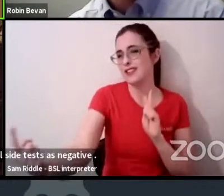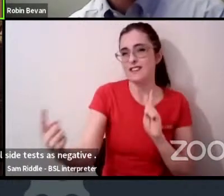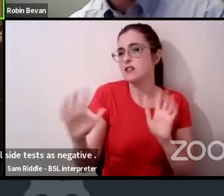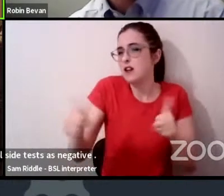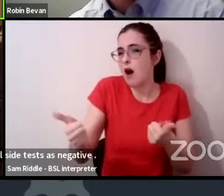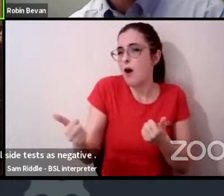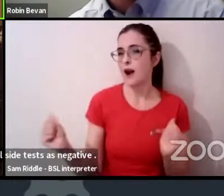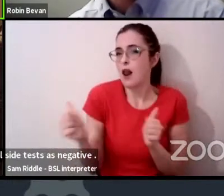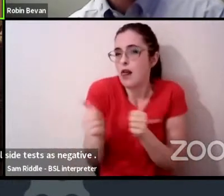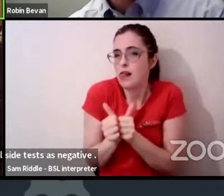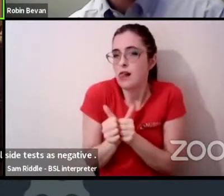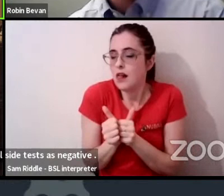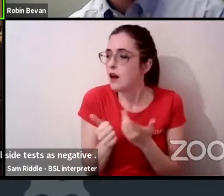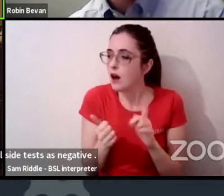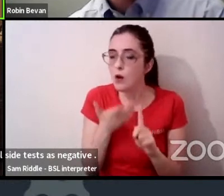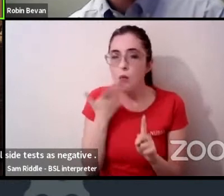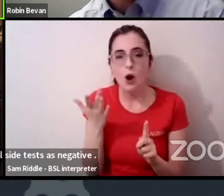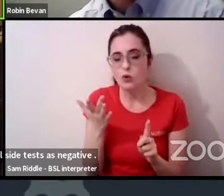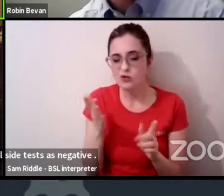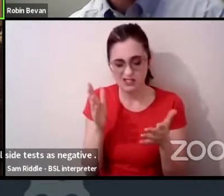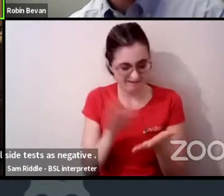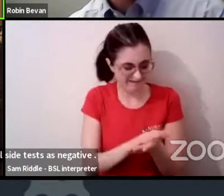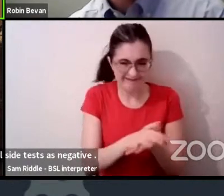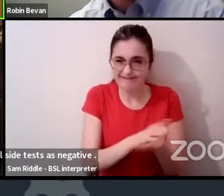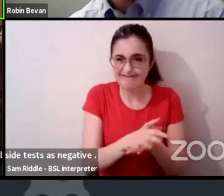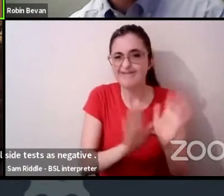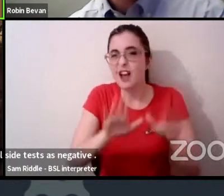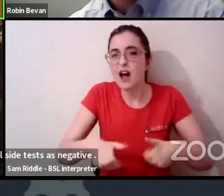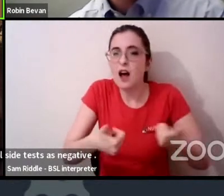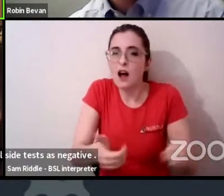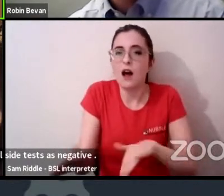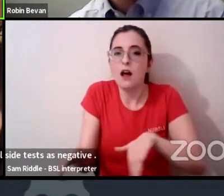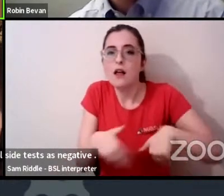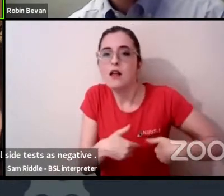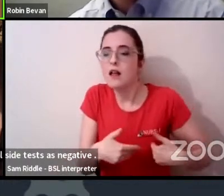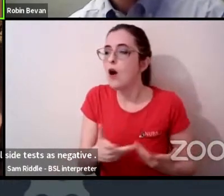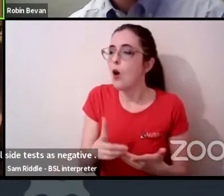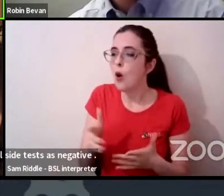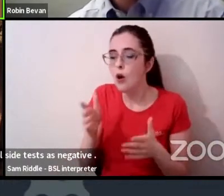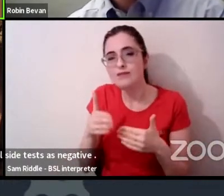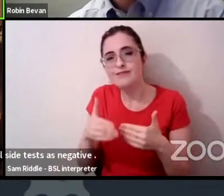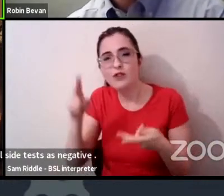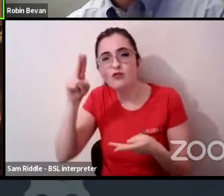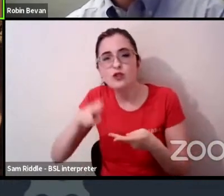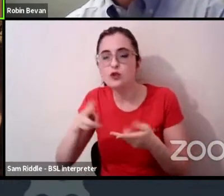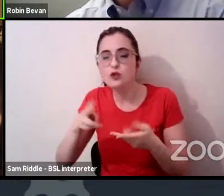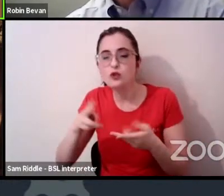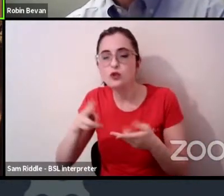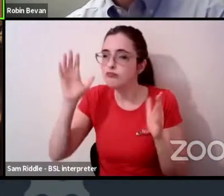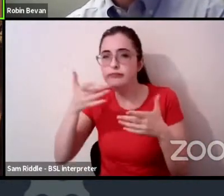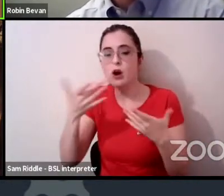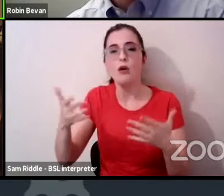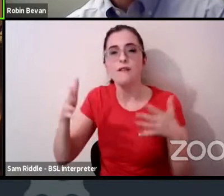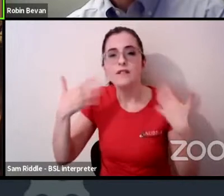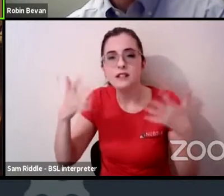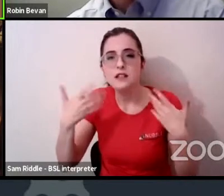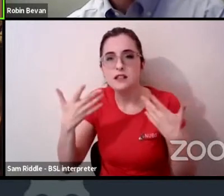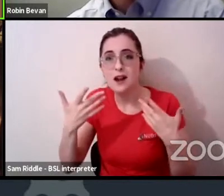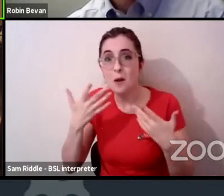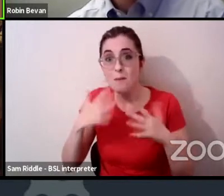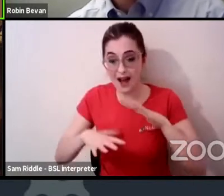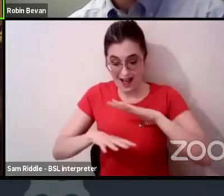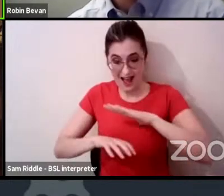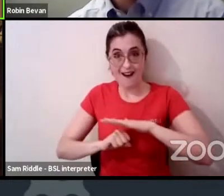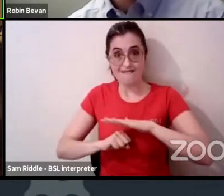on hygiene, less focus on washing your hands, less focus on ventilation. And if they aren't sensitive enough and they